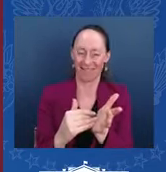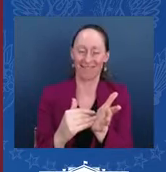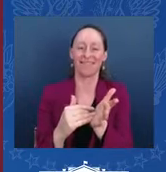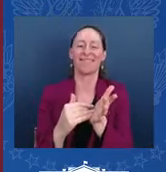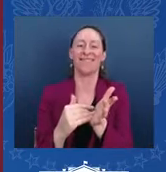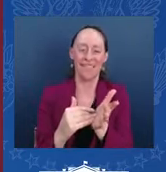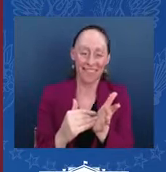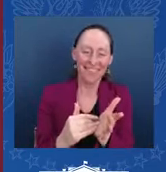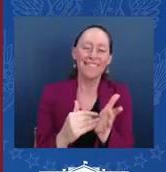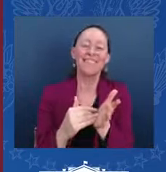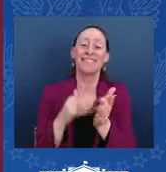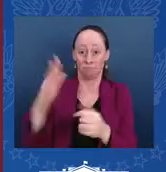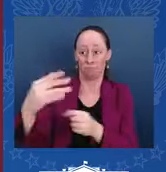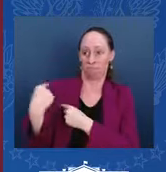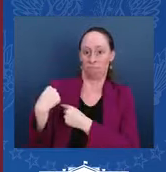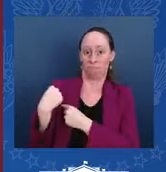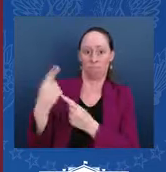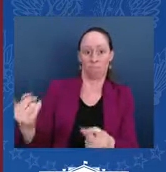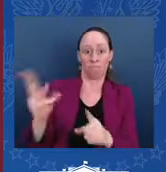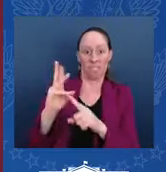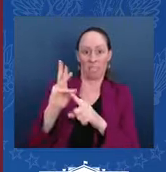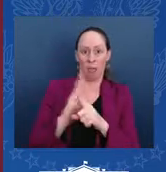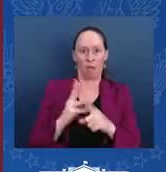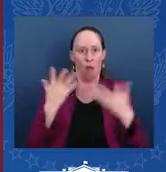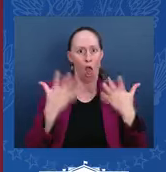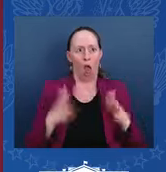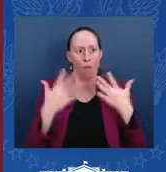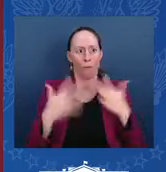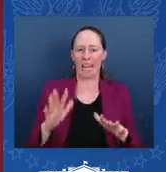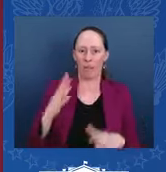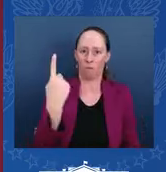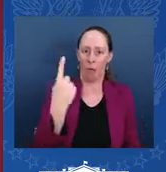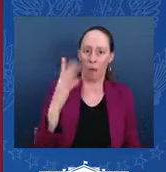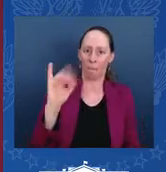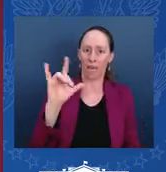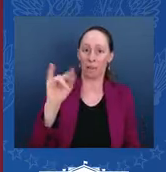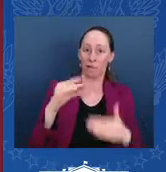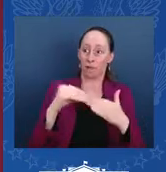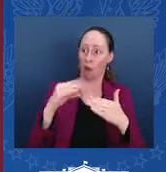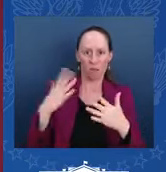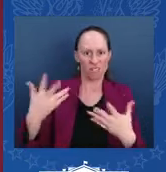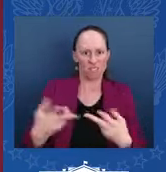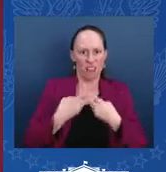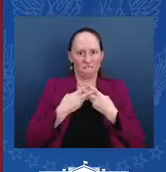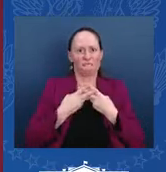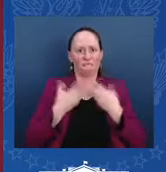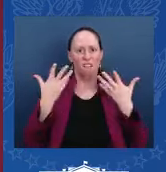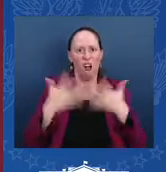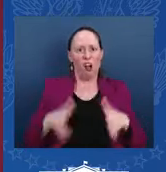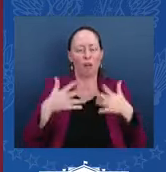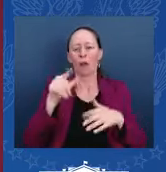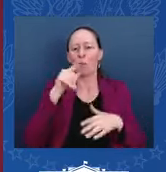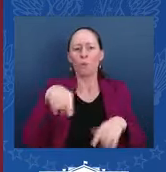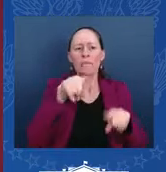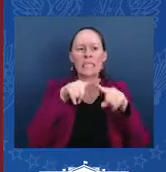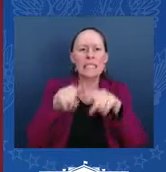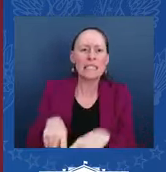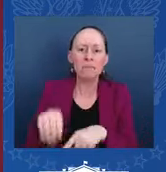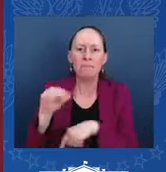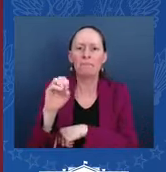Medicare nearly $1 billion in 6 months. $1 billion less out of your pocket nationwide in just the